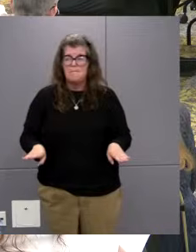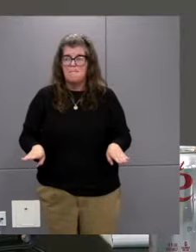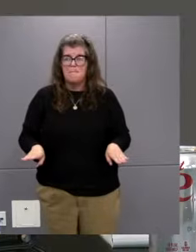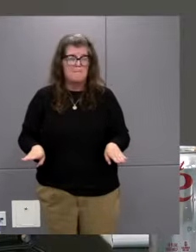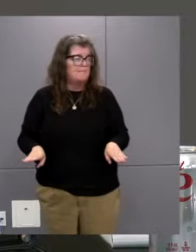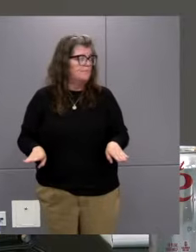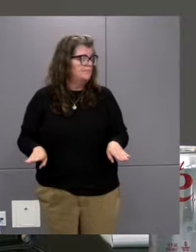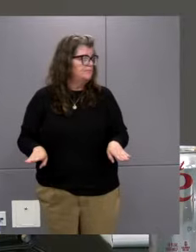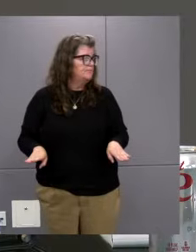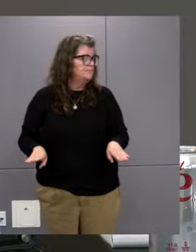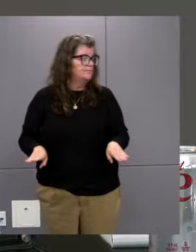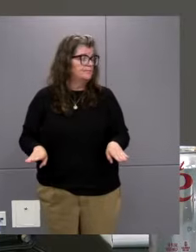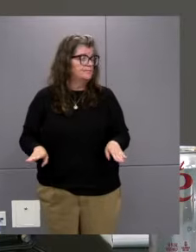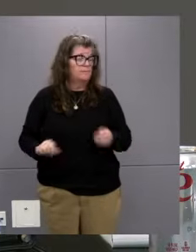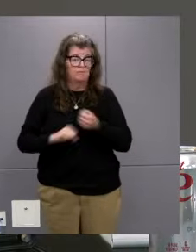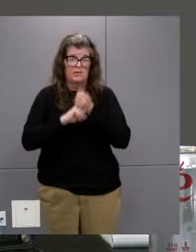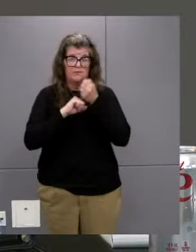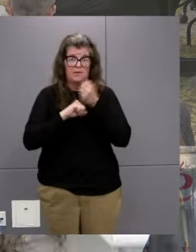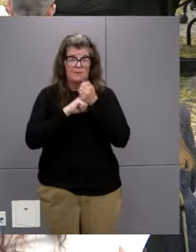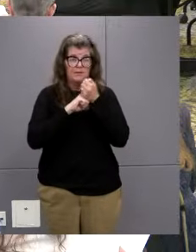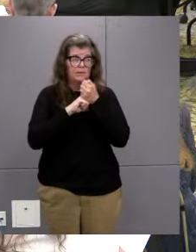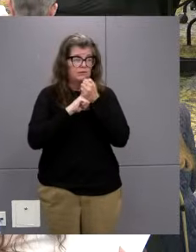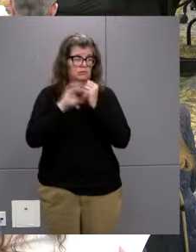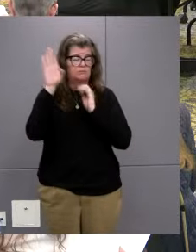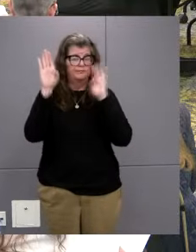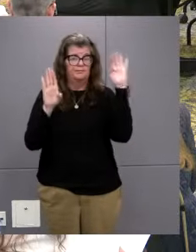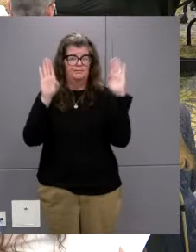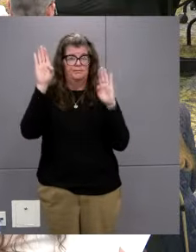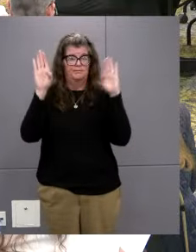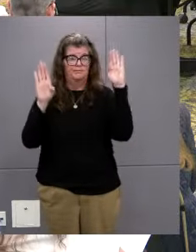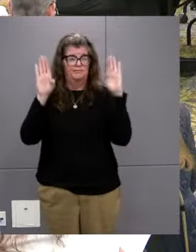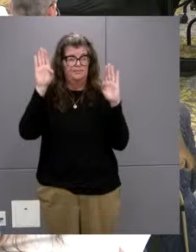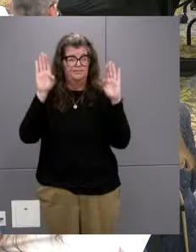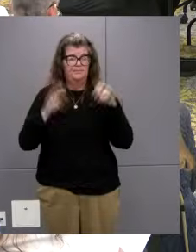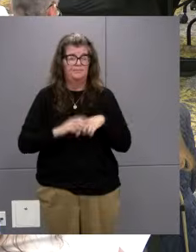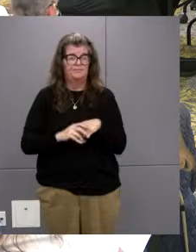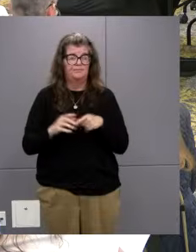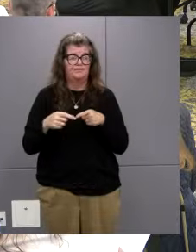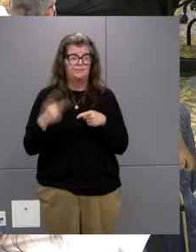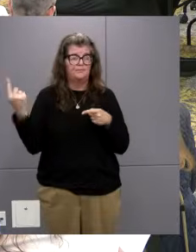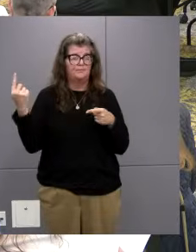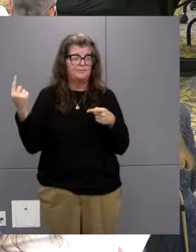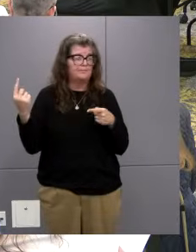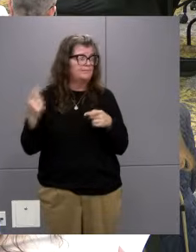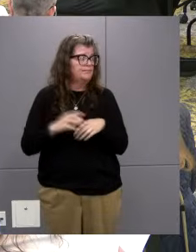Seeing none, all in favor, say aye. Aye. Aye. Aye. Opposed?